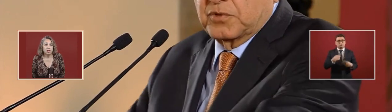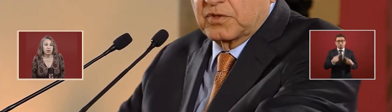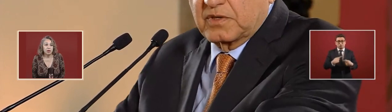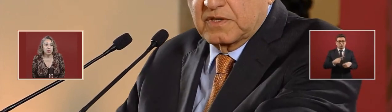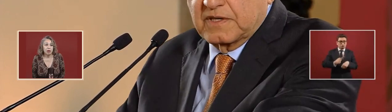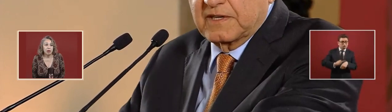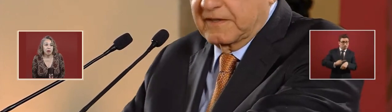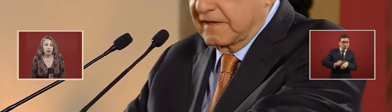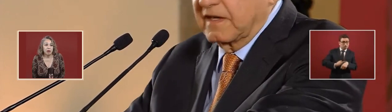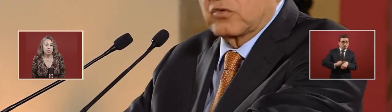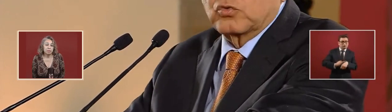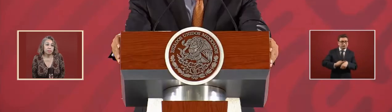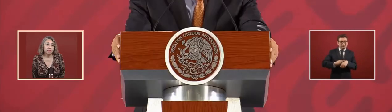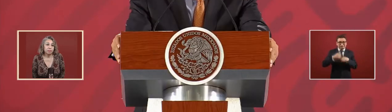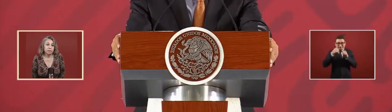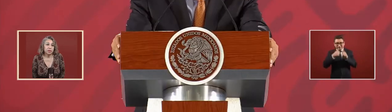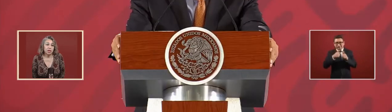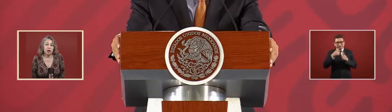those that are,